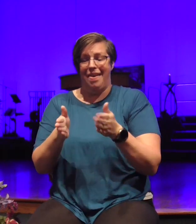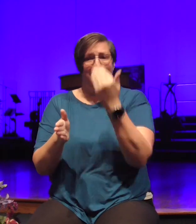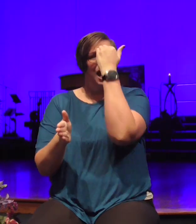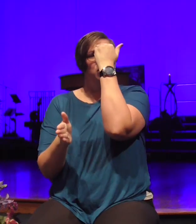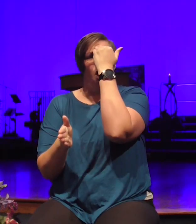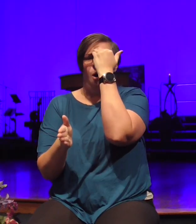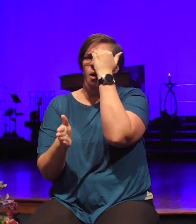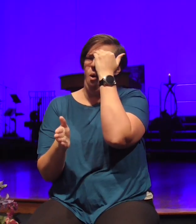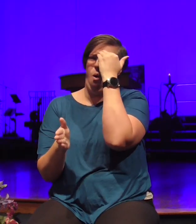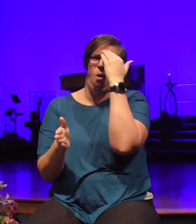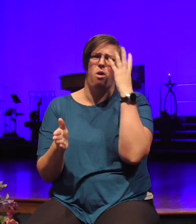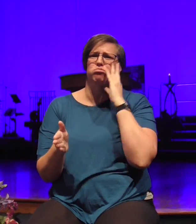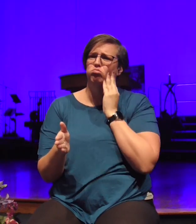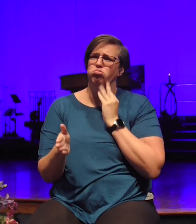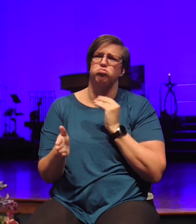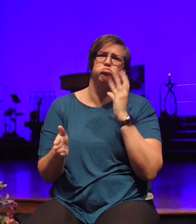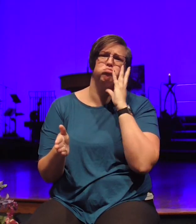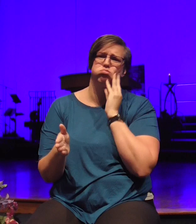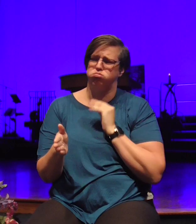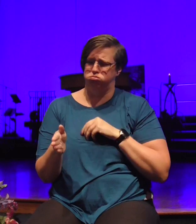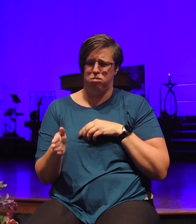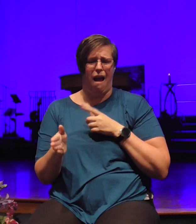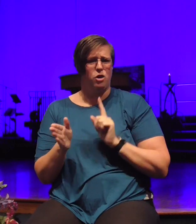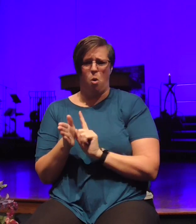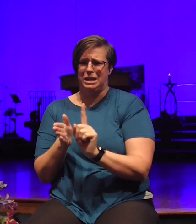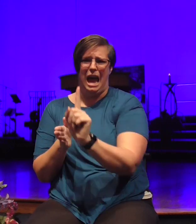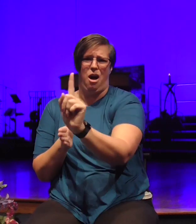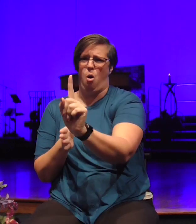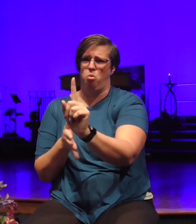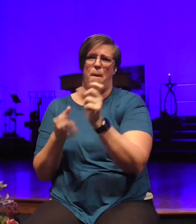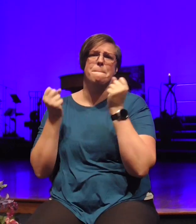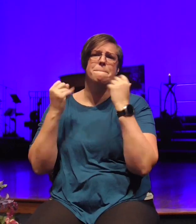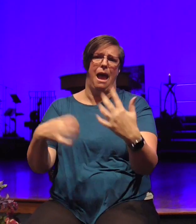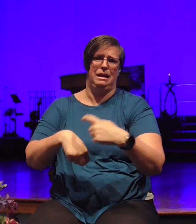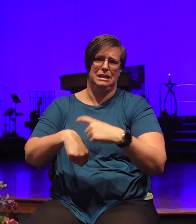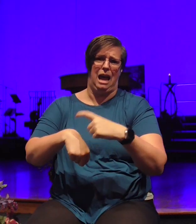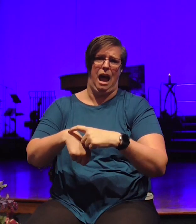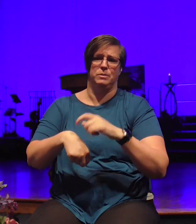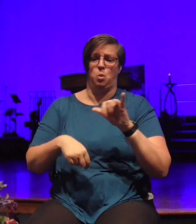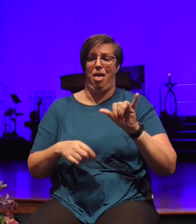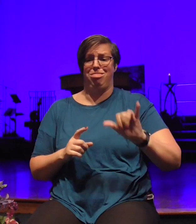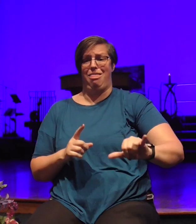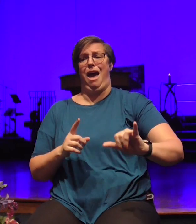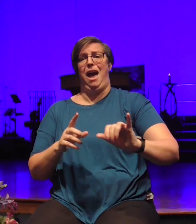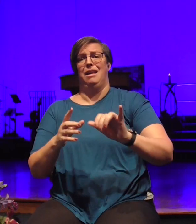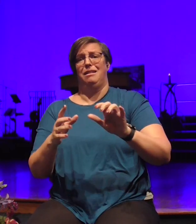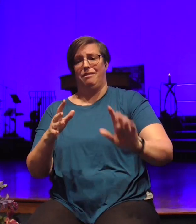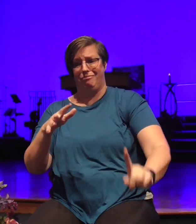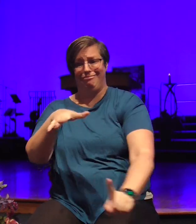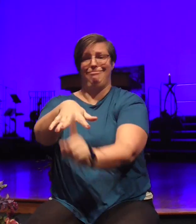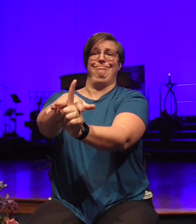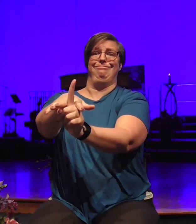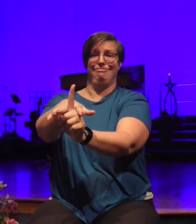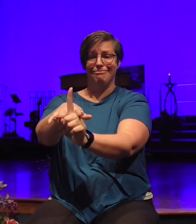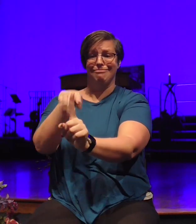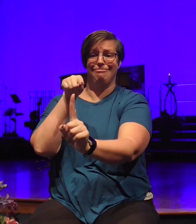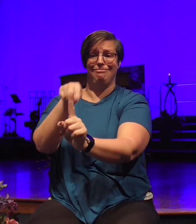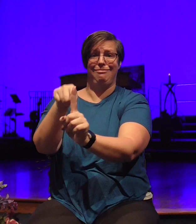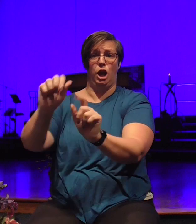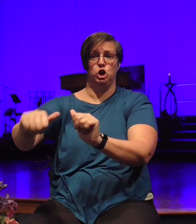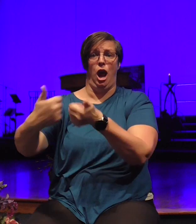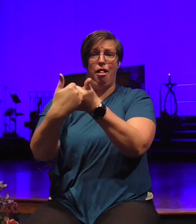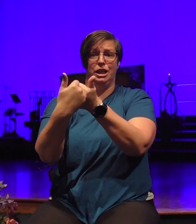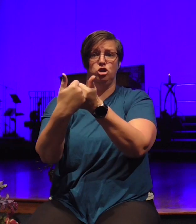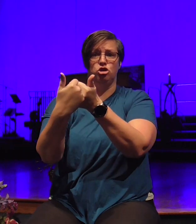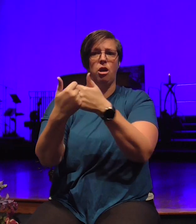well. It's a path that I've tread many, many times, so that when that moment happens, that challenge occurs,